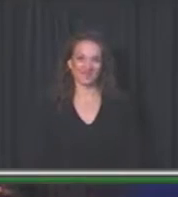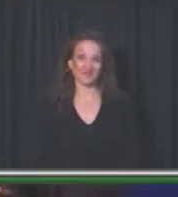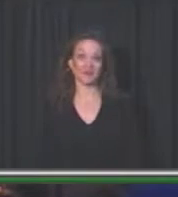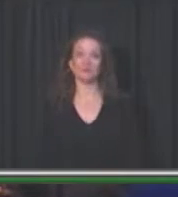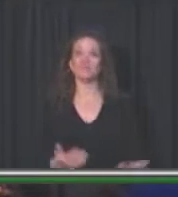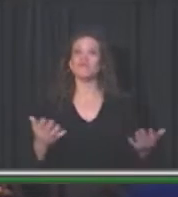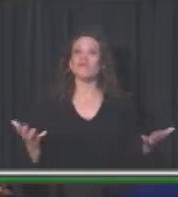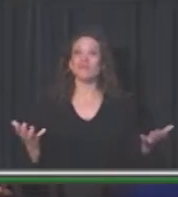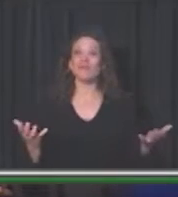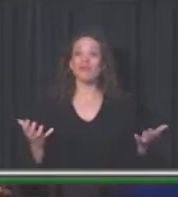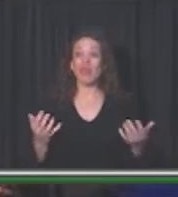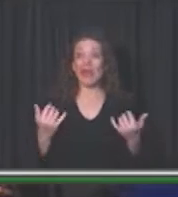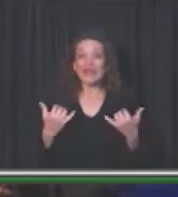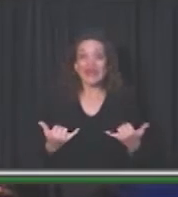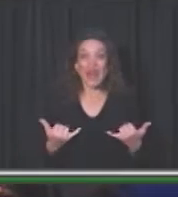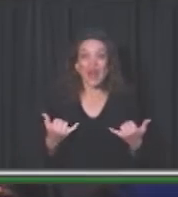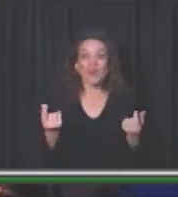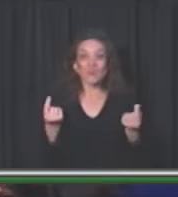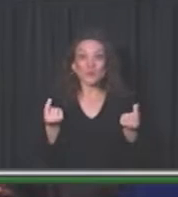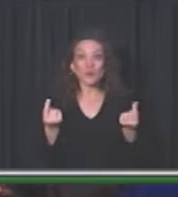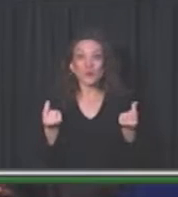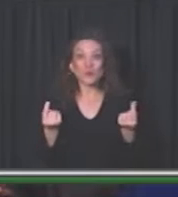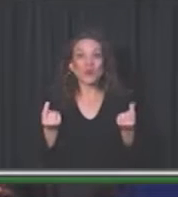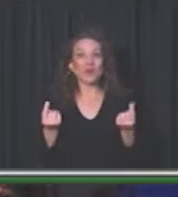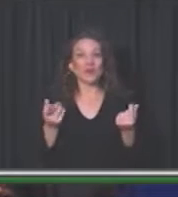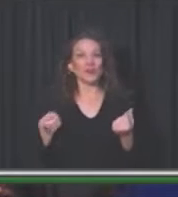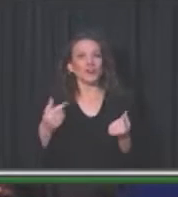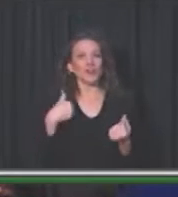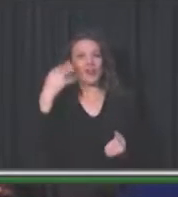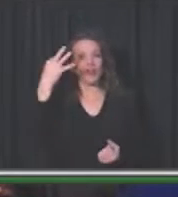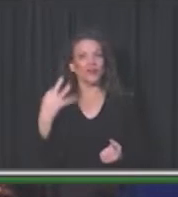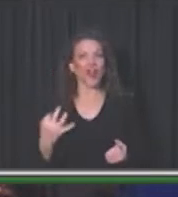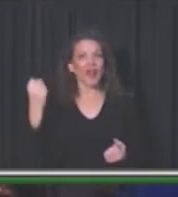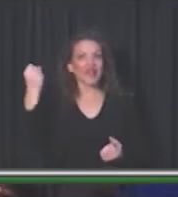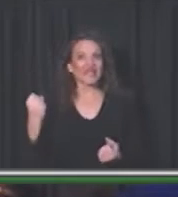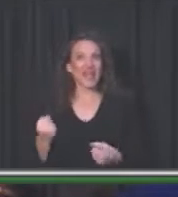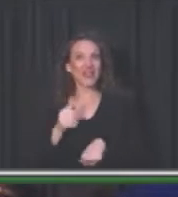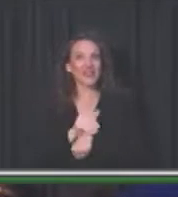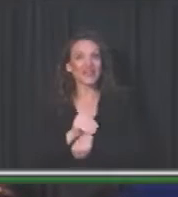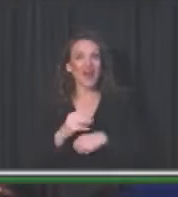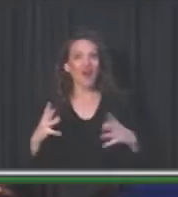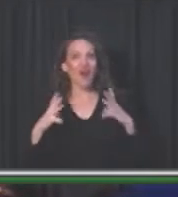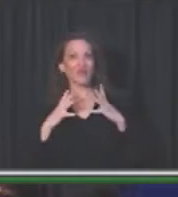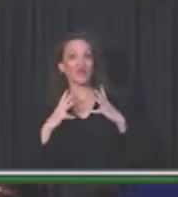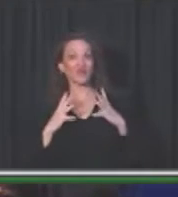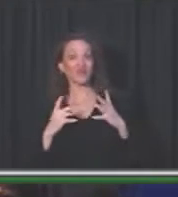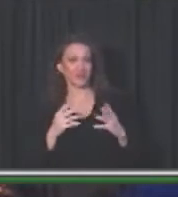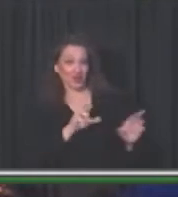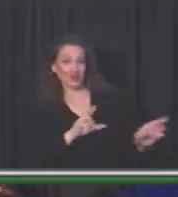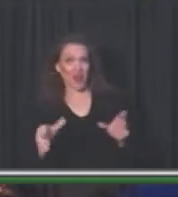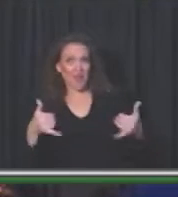So what is she going to do with her Fridays and Saturday nights? Go out and party?